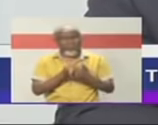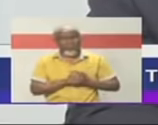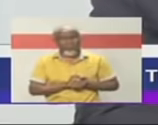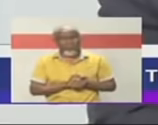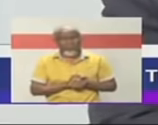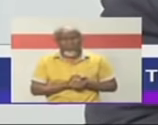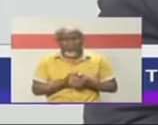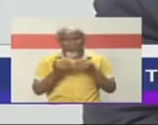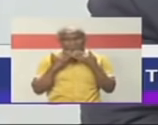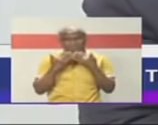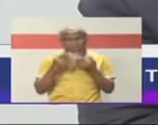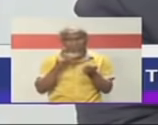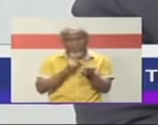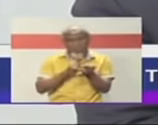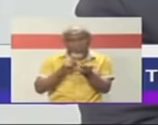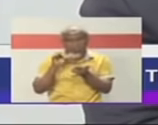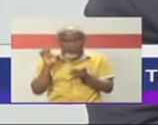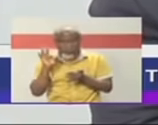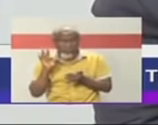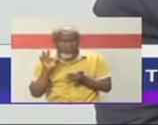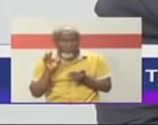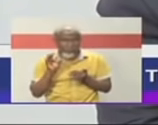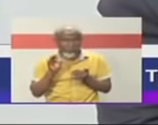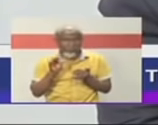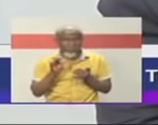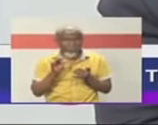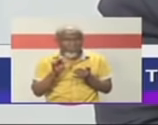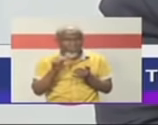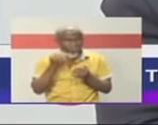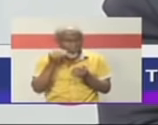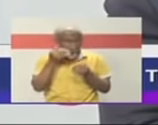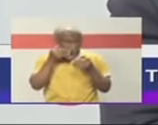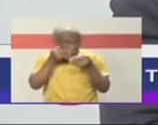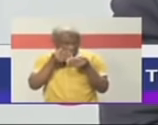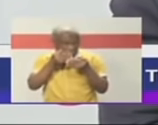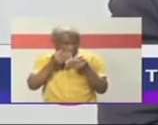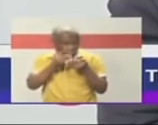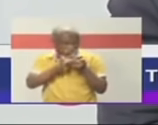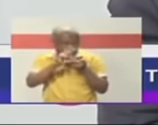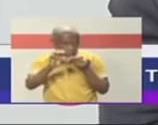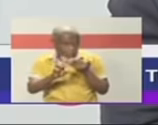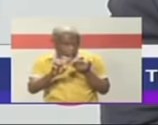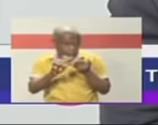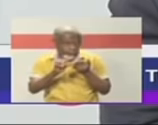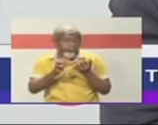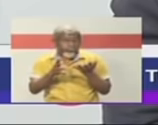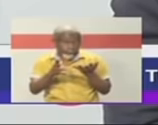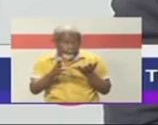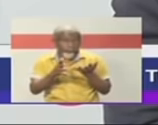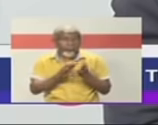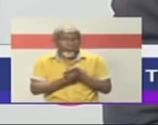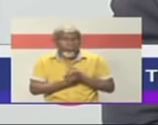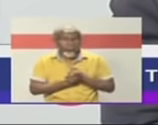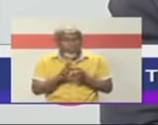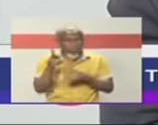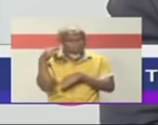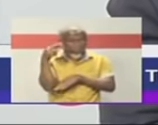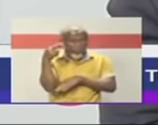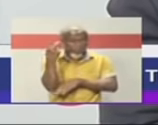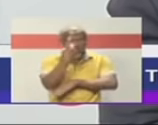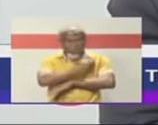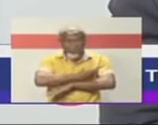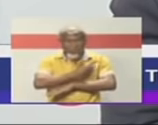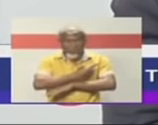we approach this long weekend, Republic weekend, I want to implore that you please obey the health